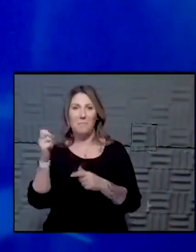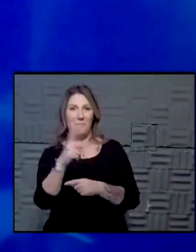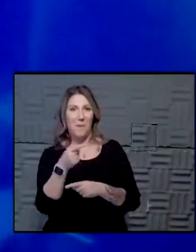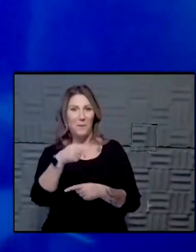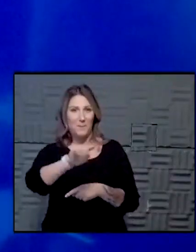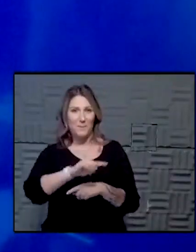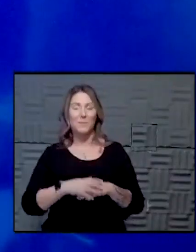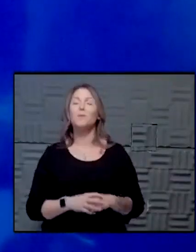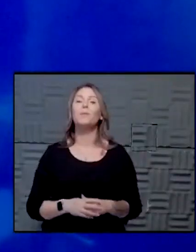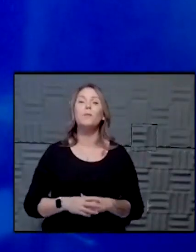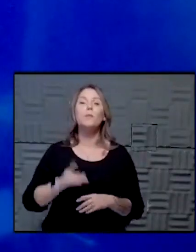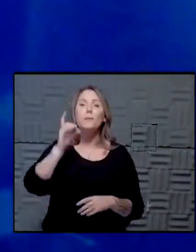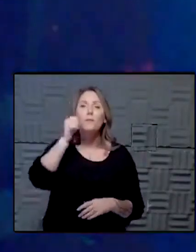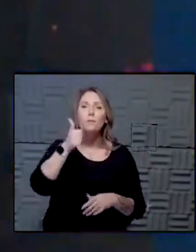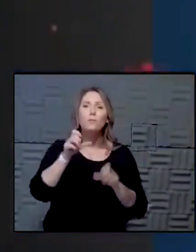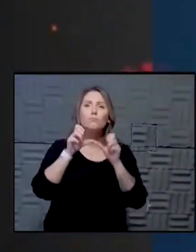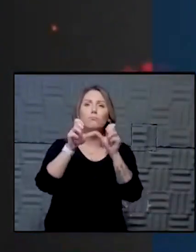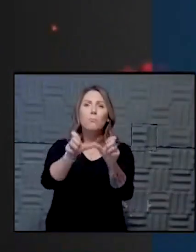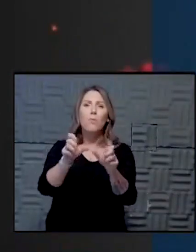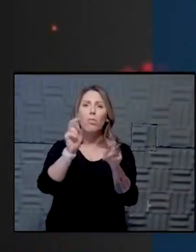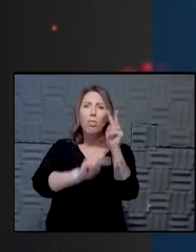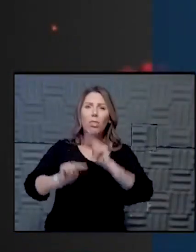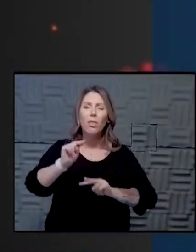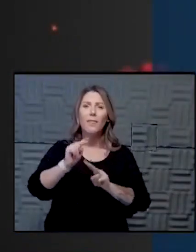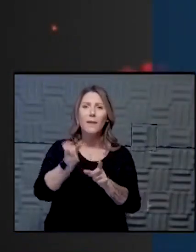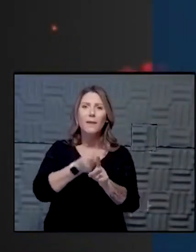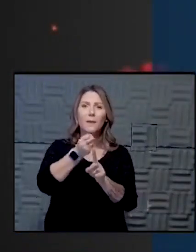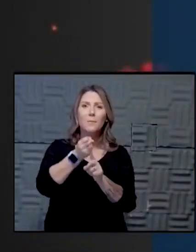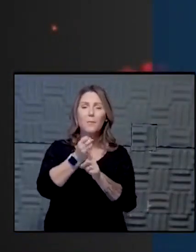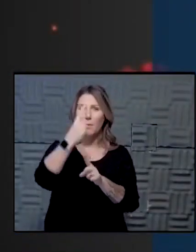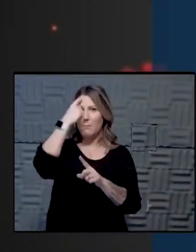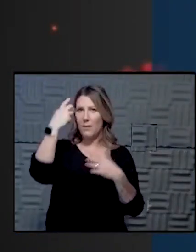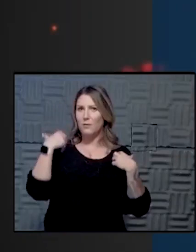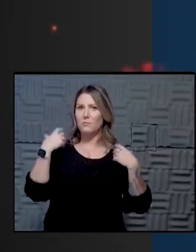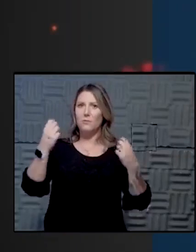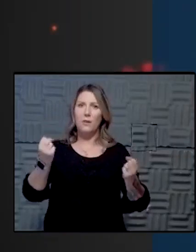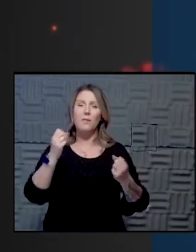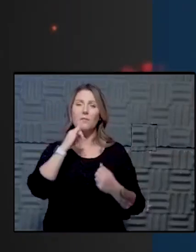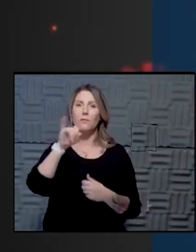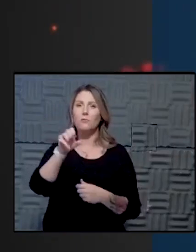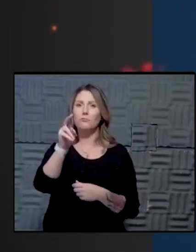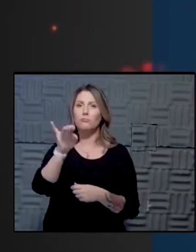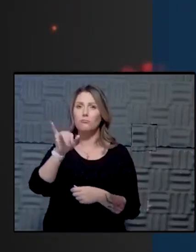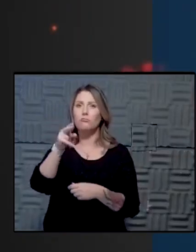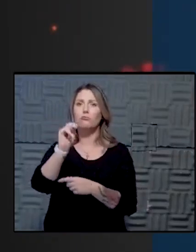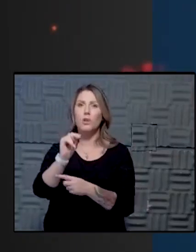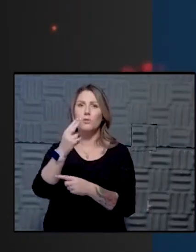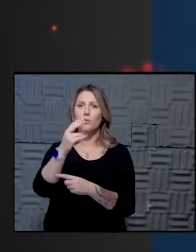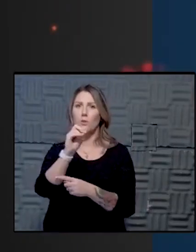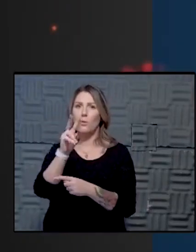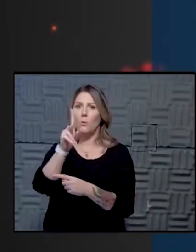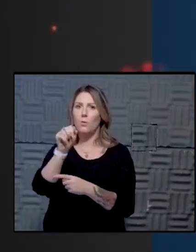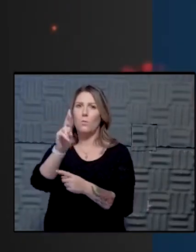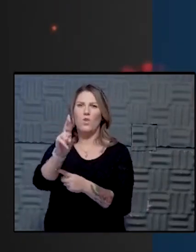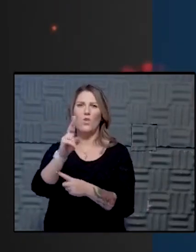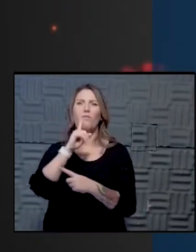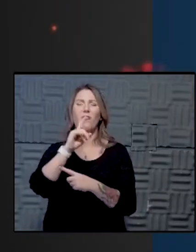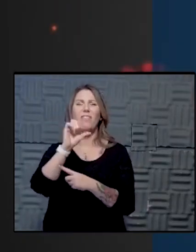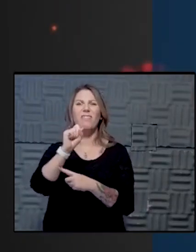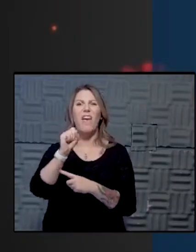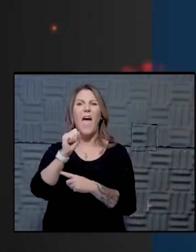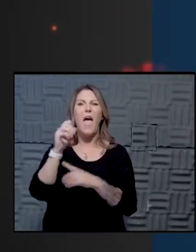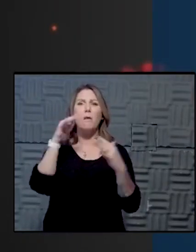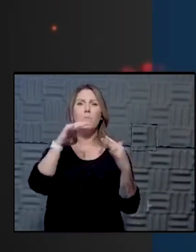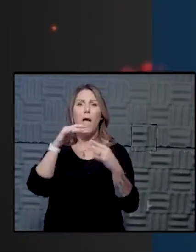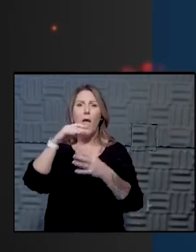you. Tomorrow, we continue our look at the impact on mental health with Justin Hoover, the Executive Director of The Battle Within. We're going to